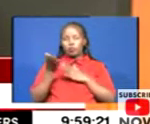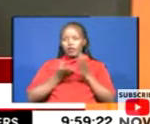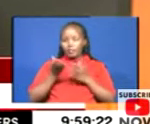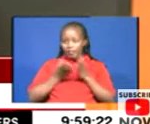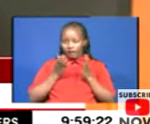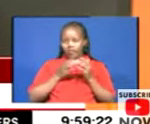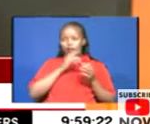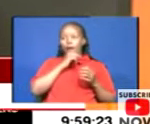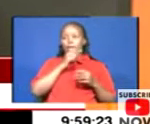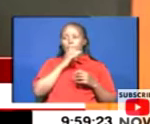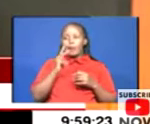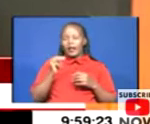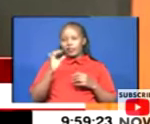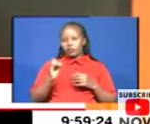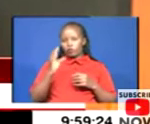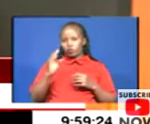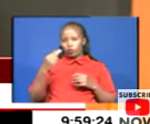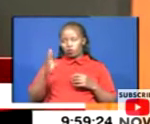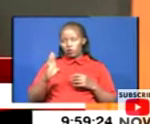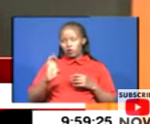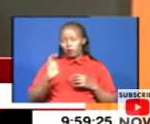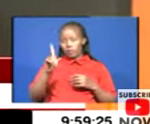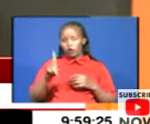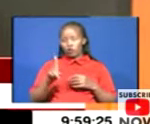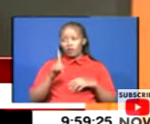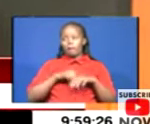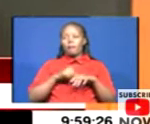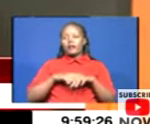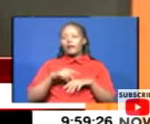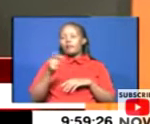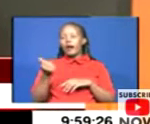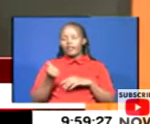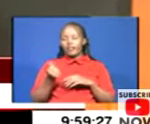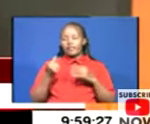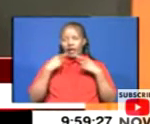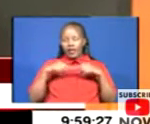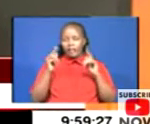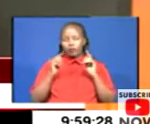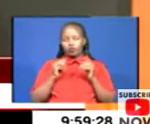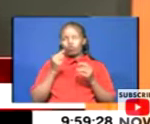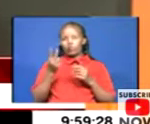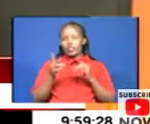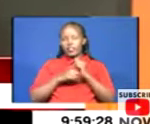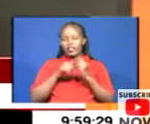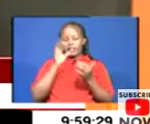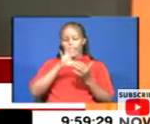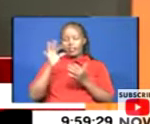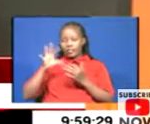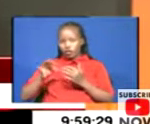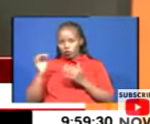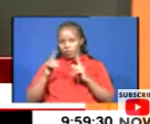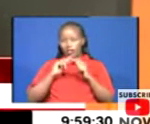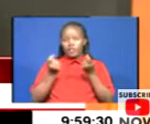a shock omission as tactician Rigobert Song named his 26-month selection for Qatar World Cup. The team will be captained